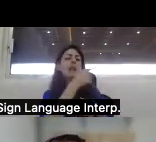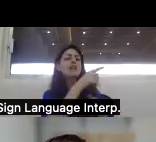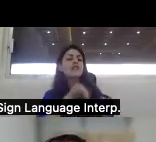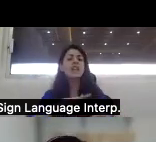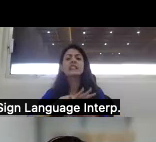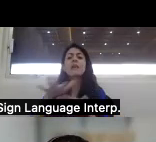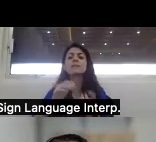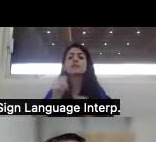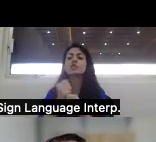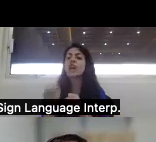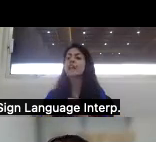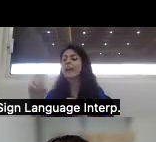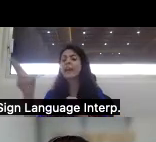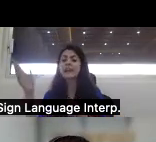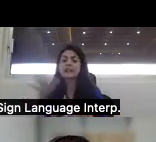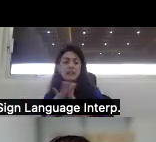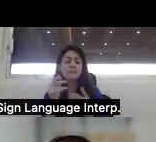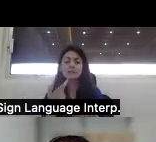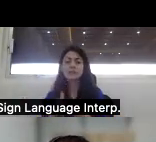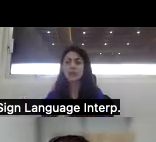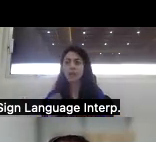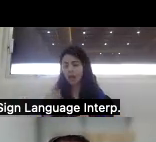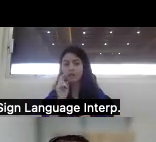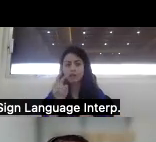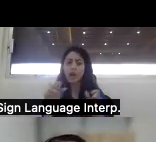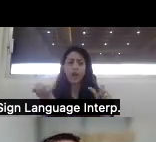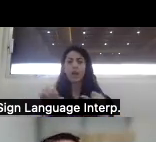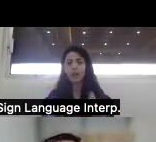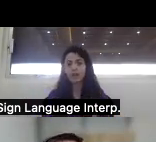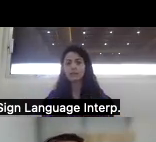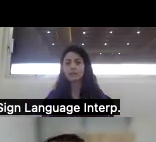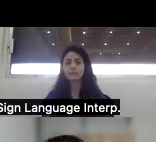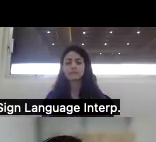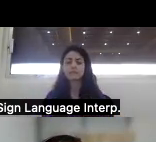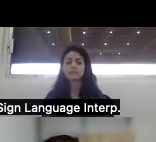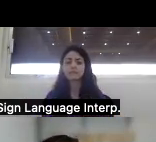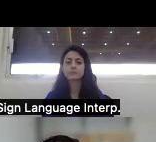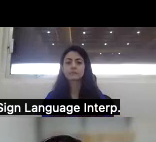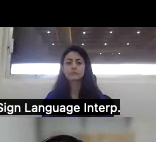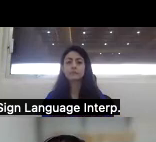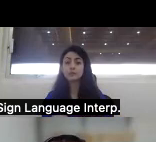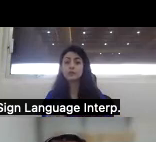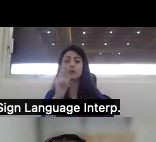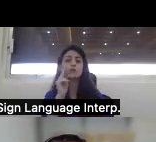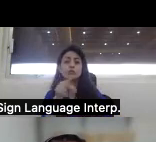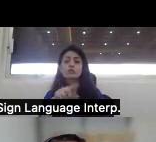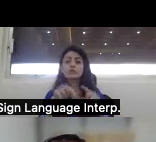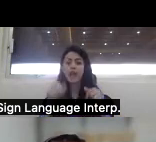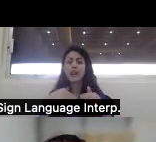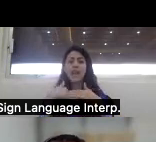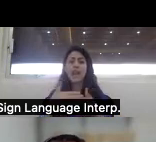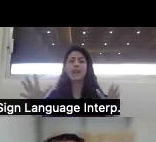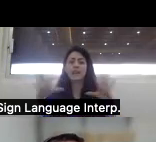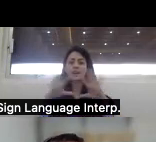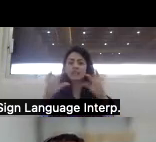social assistance towards life cycle social protection floors. And here I just end on some examples which maybe can give us some hope